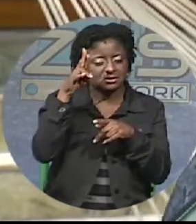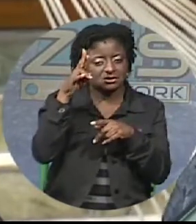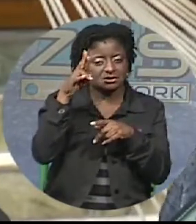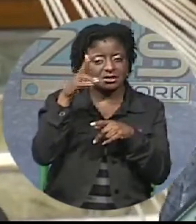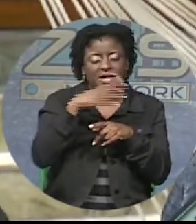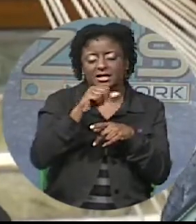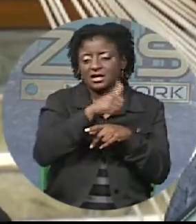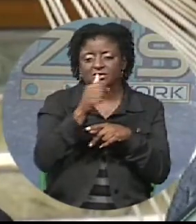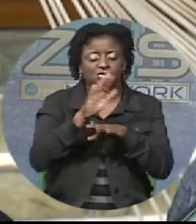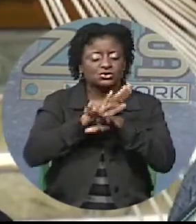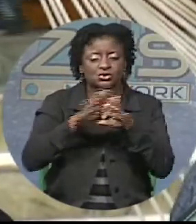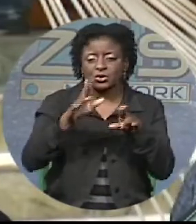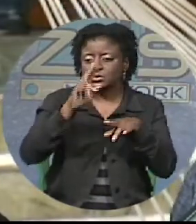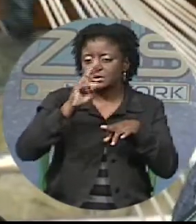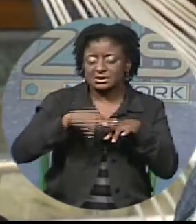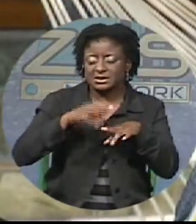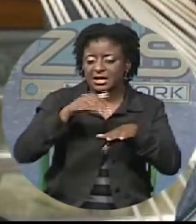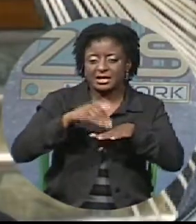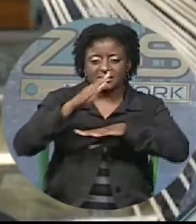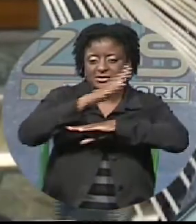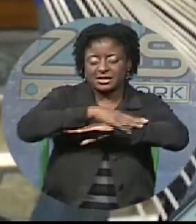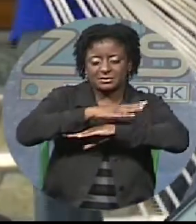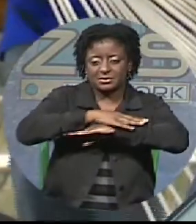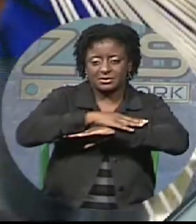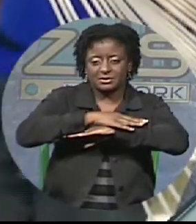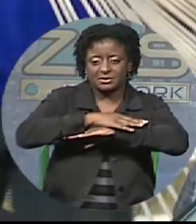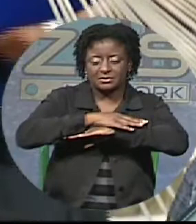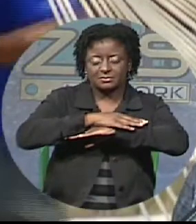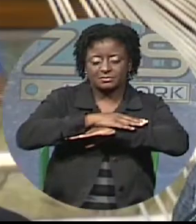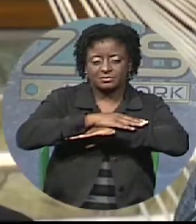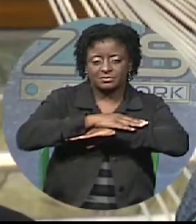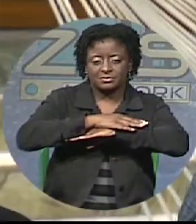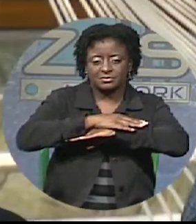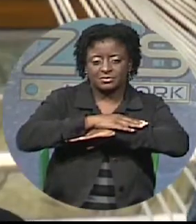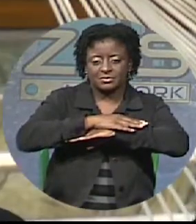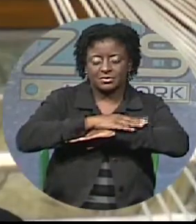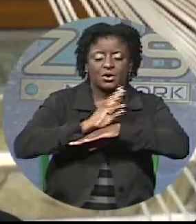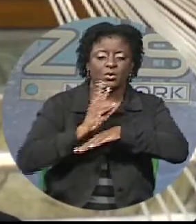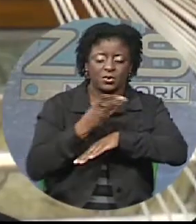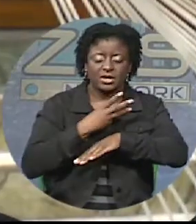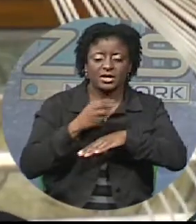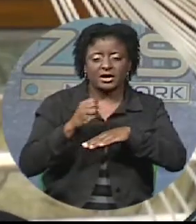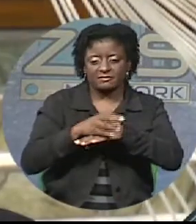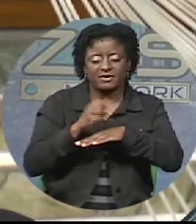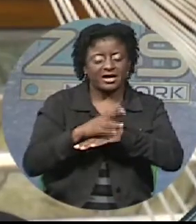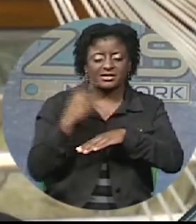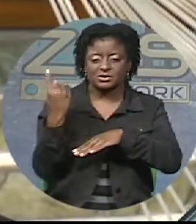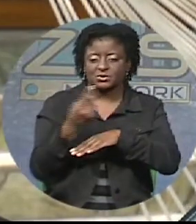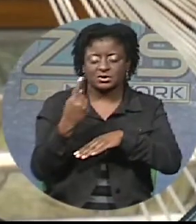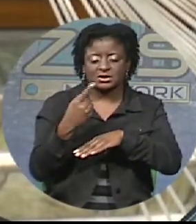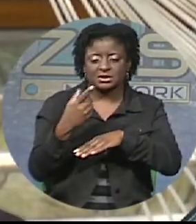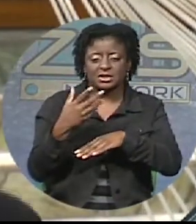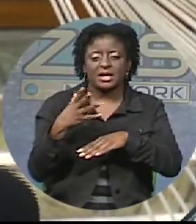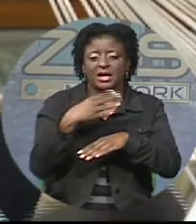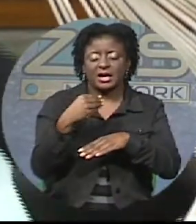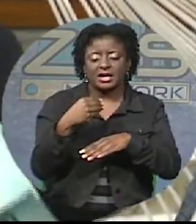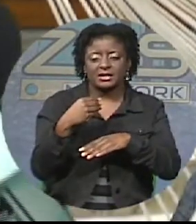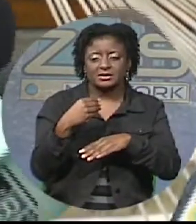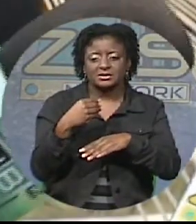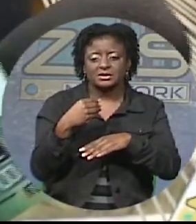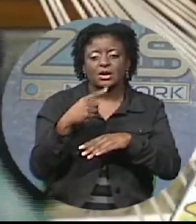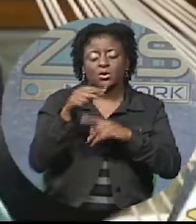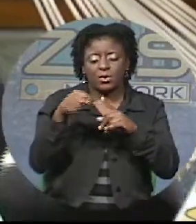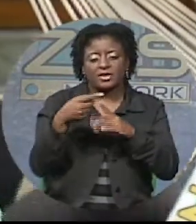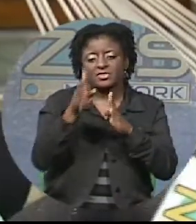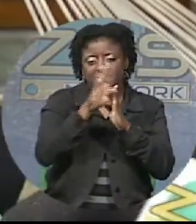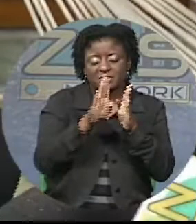afterwards that we make the decision. And again, to ensure that the public appreciates, and also that the public appreciates that when the